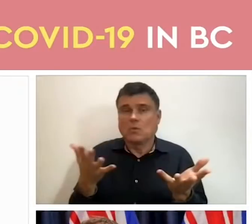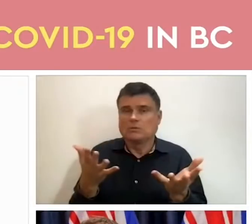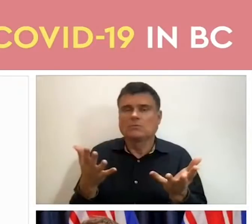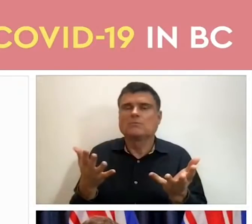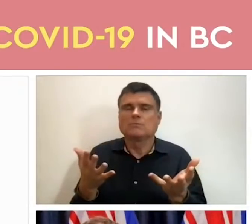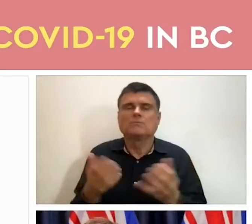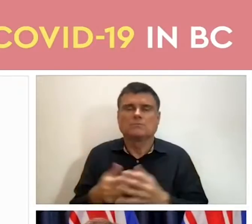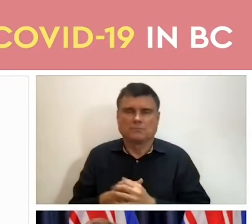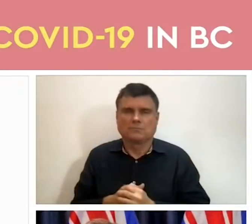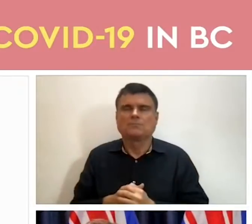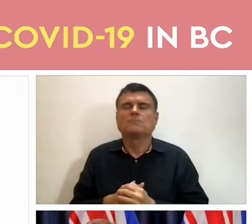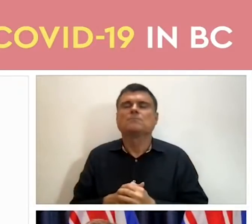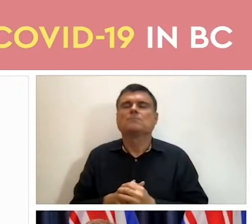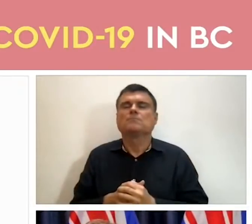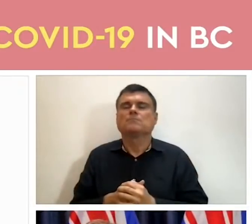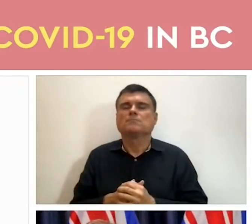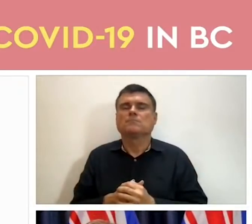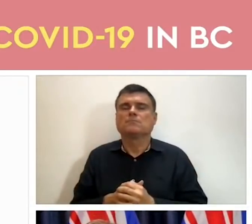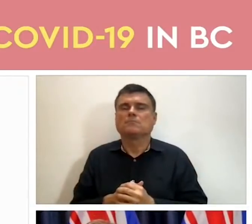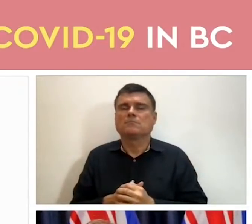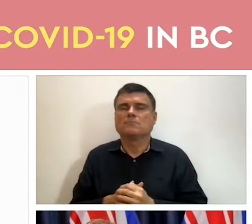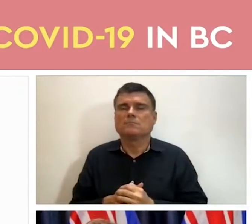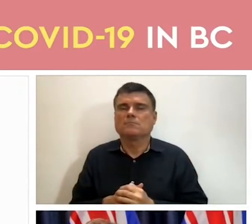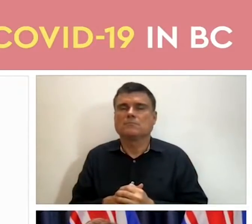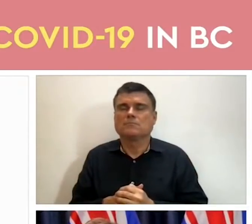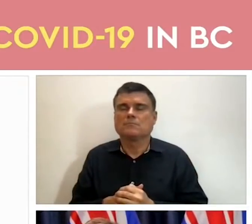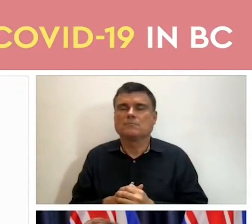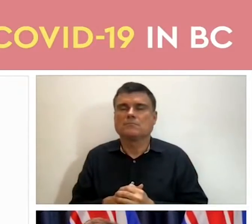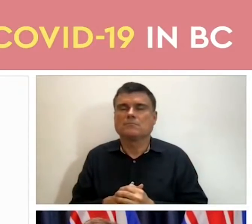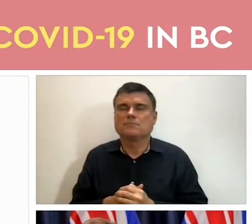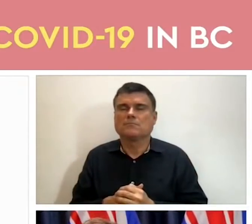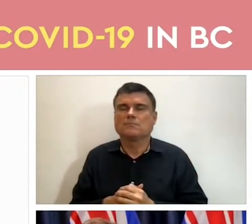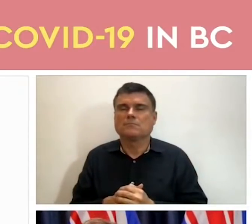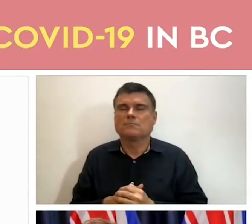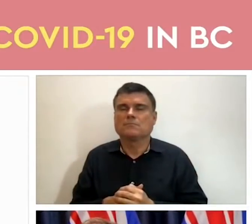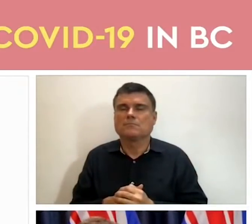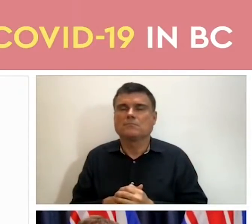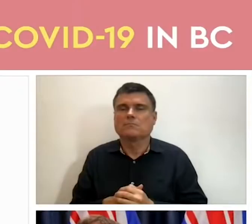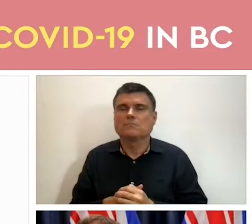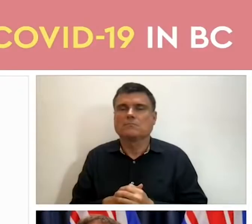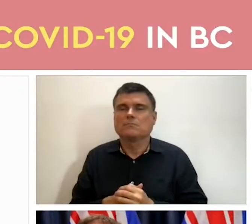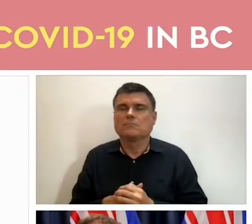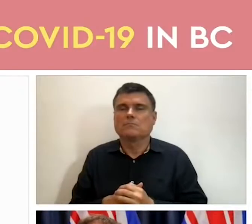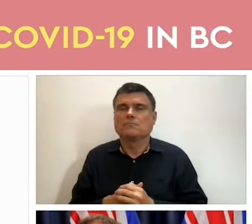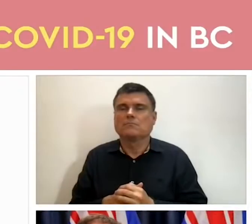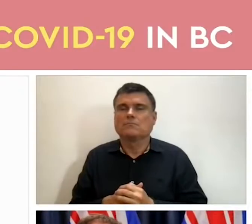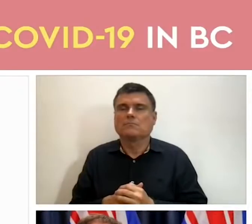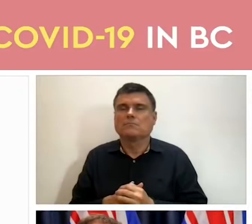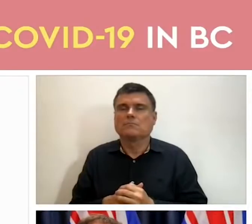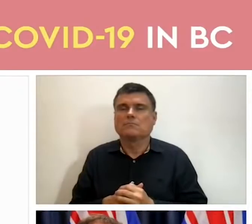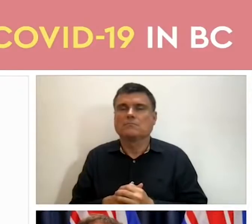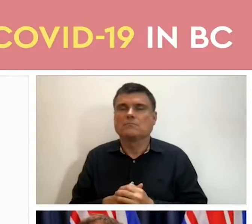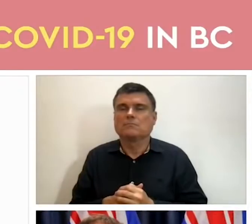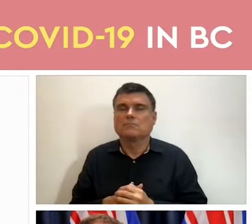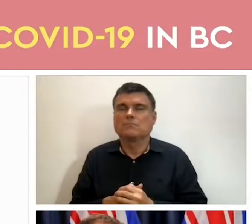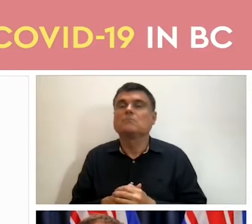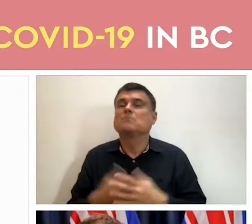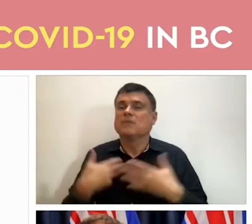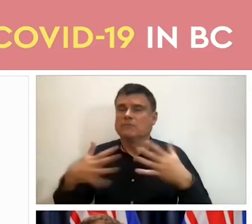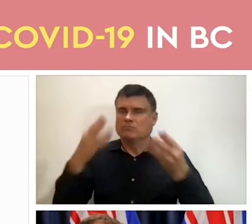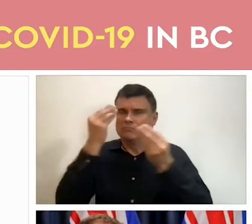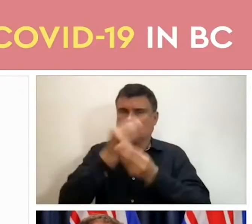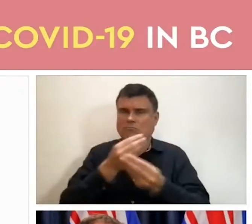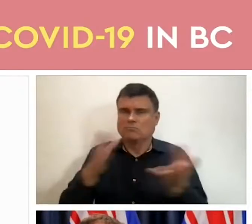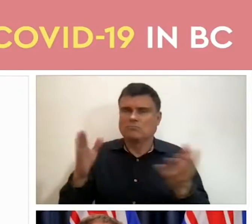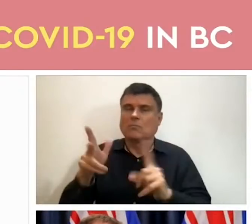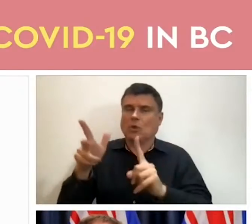BC in the coming days and weeks and months. We announced booster doses for all people in BC 18